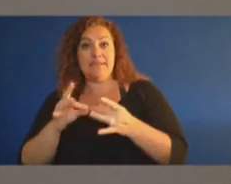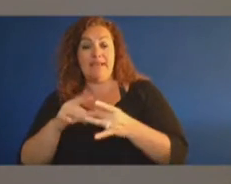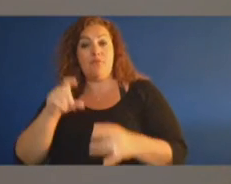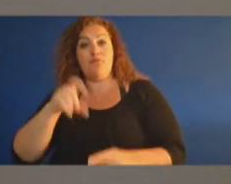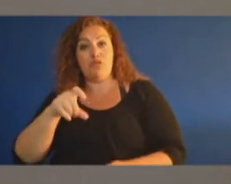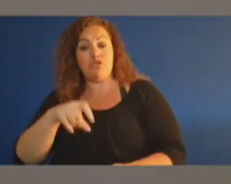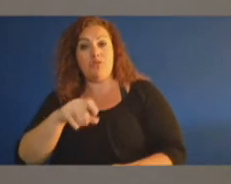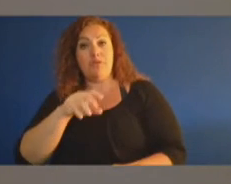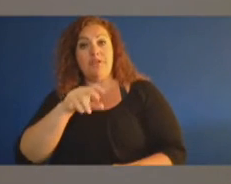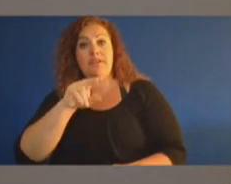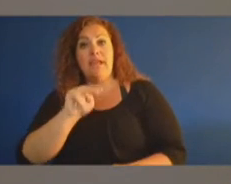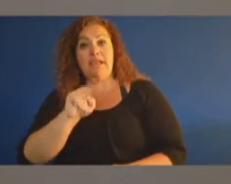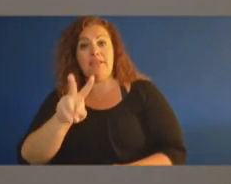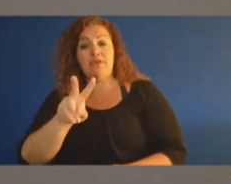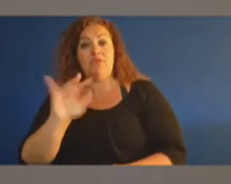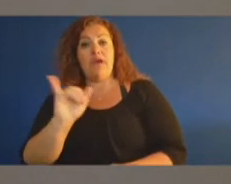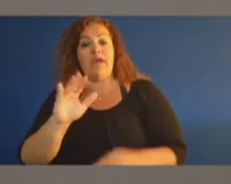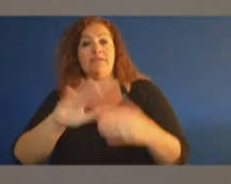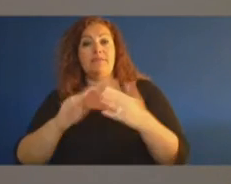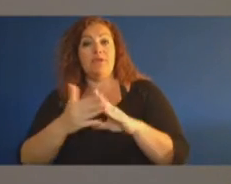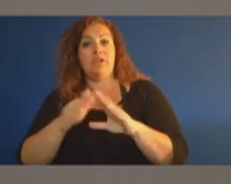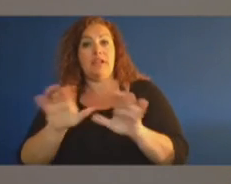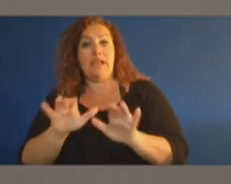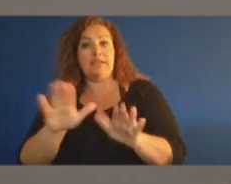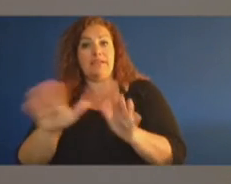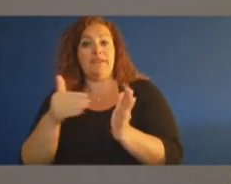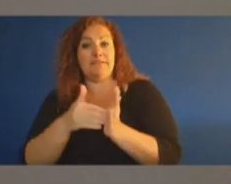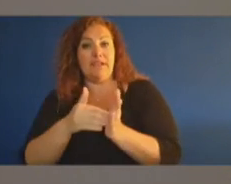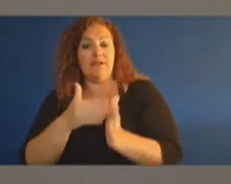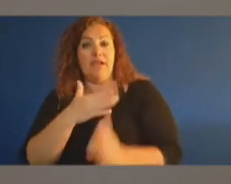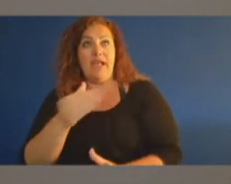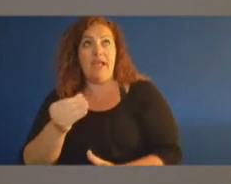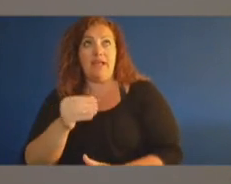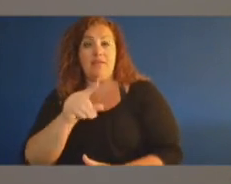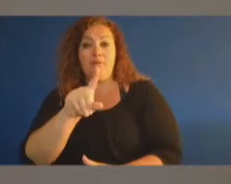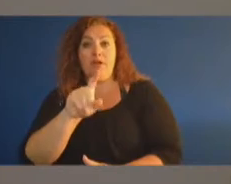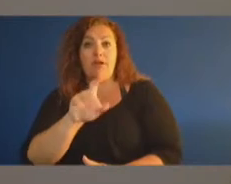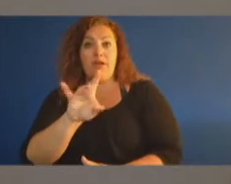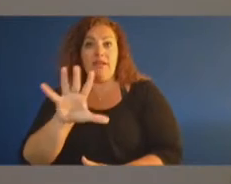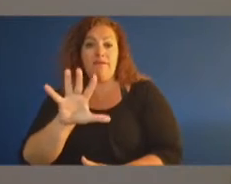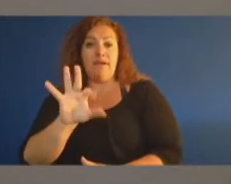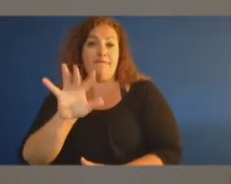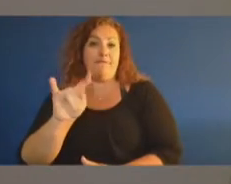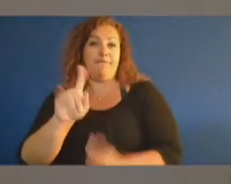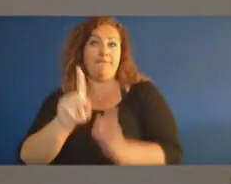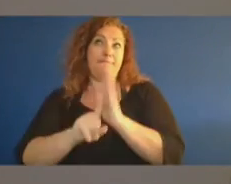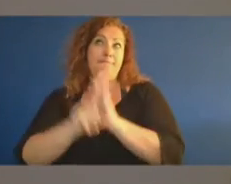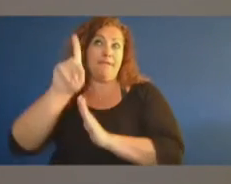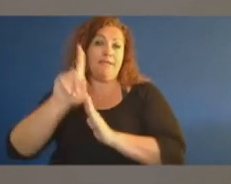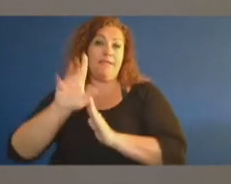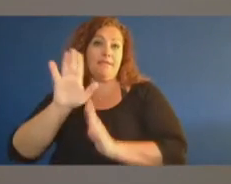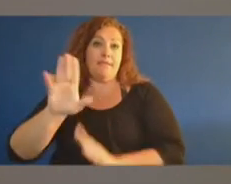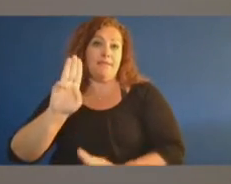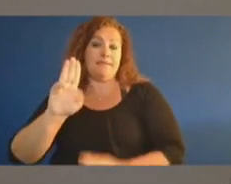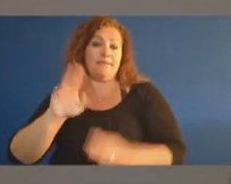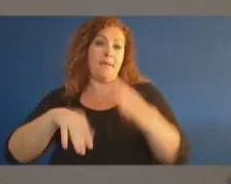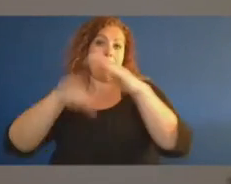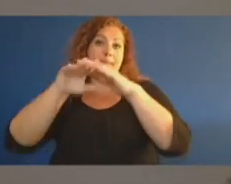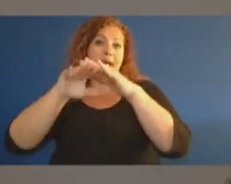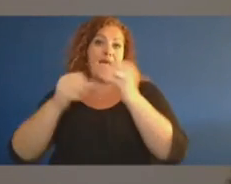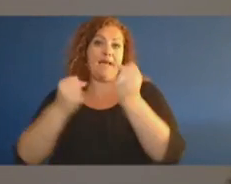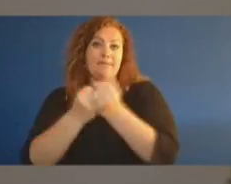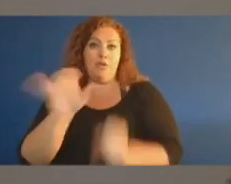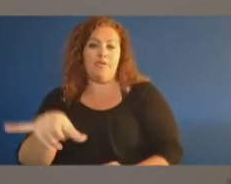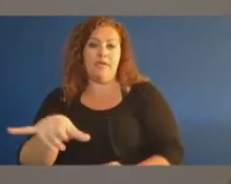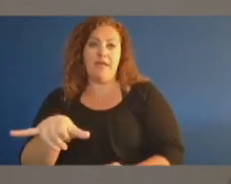Community activity center and at 185 ft its Max supported that so we're talking about I